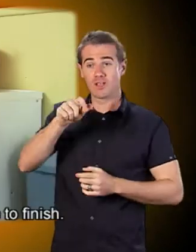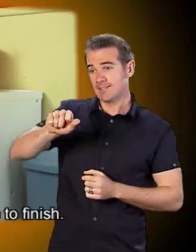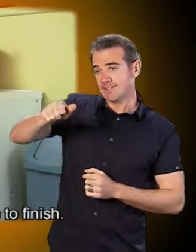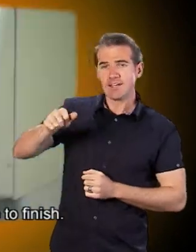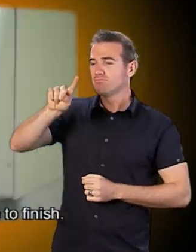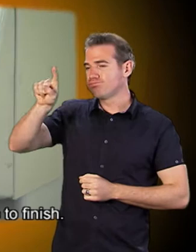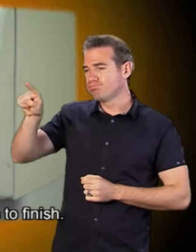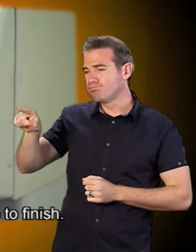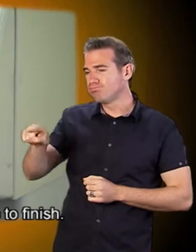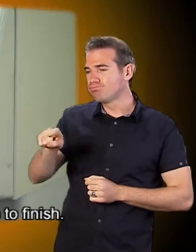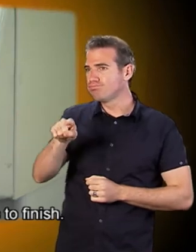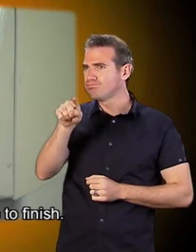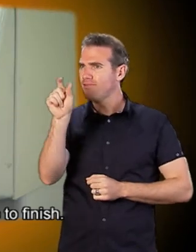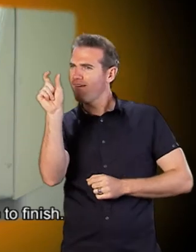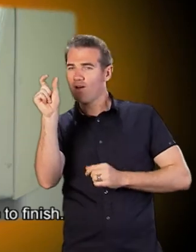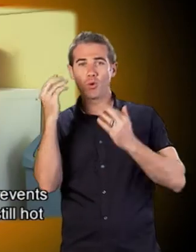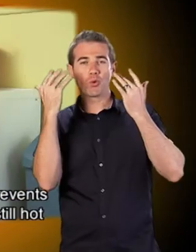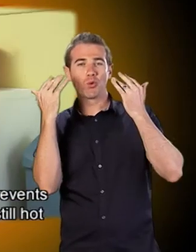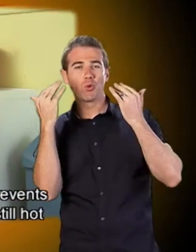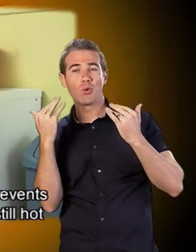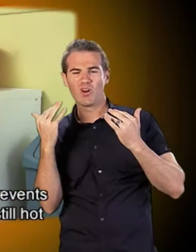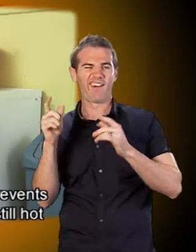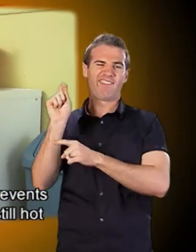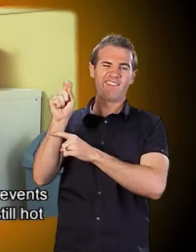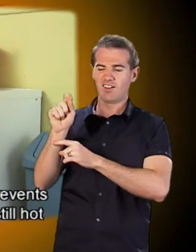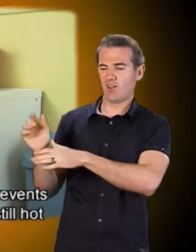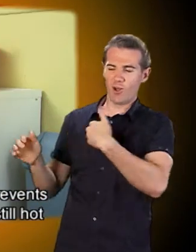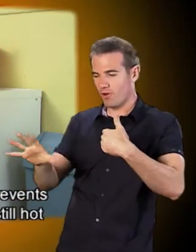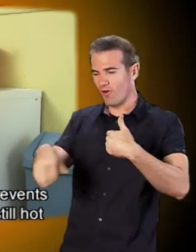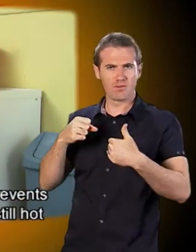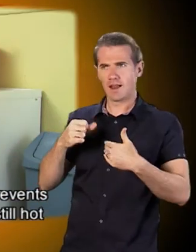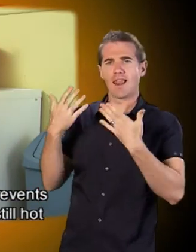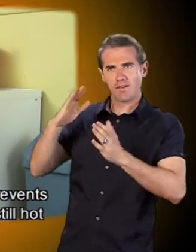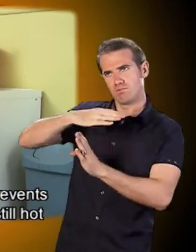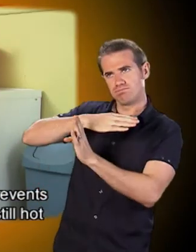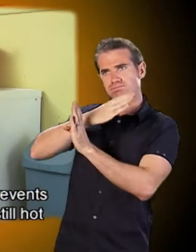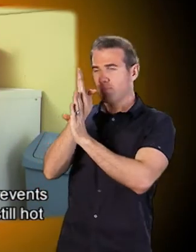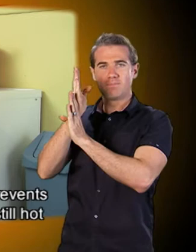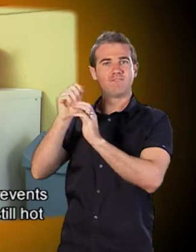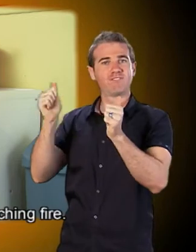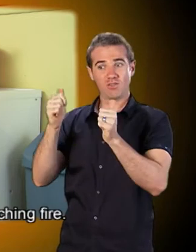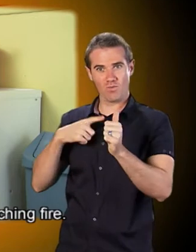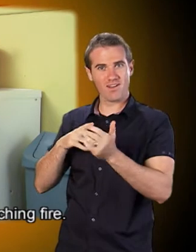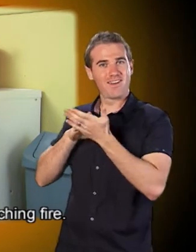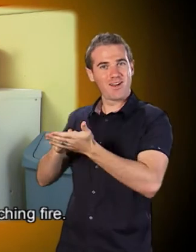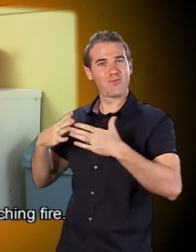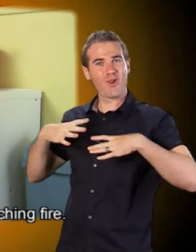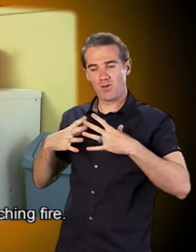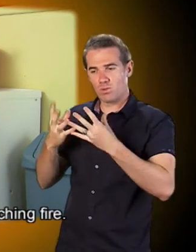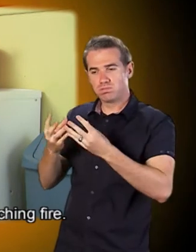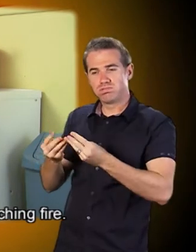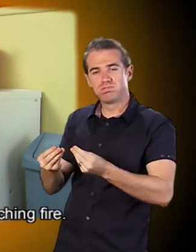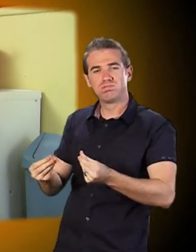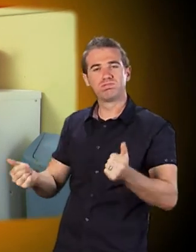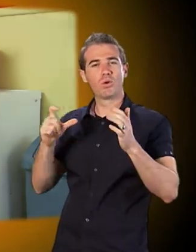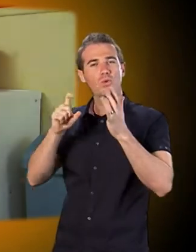Allow the cool down cycle to finish. The cool down cycle prevents dried clothes that are still hot from smouldering and